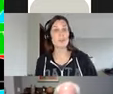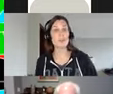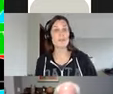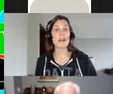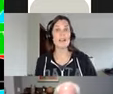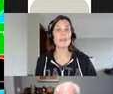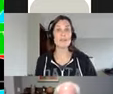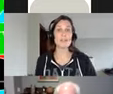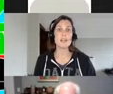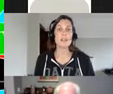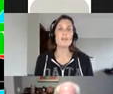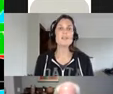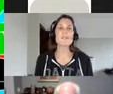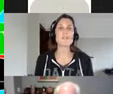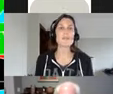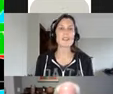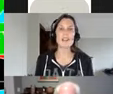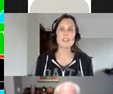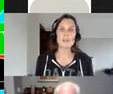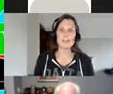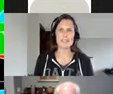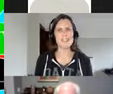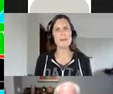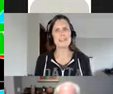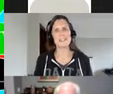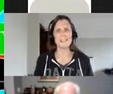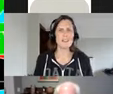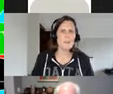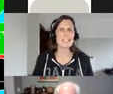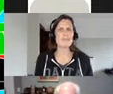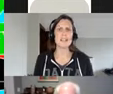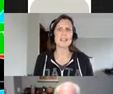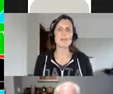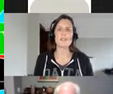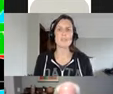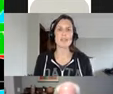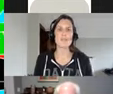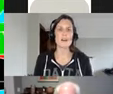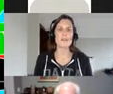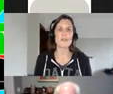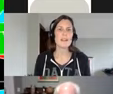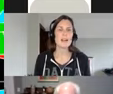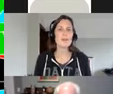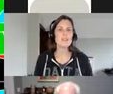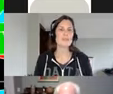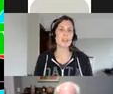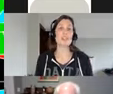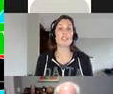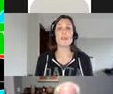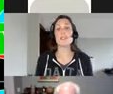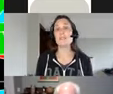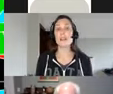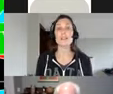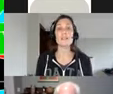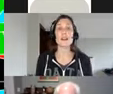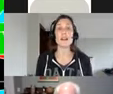dark blue for high usage, and we're using blue as our color choice because semantically, you know, it makes some sense with our topic of water. You know, it's often a good